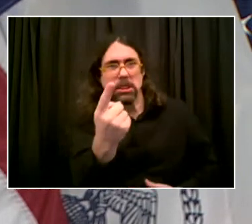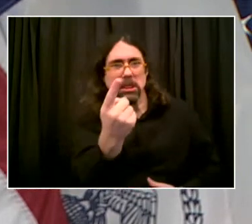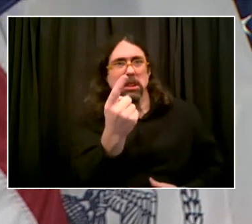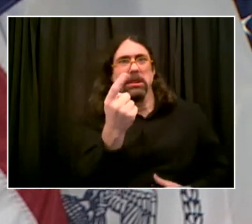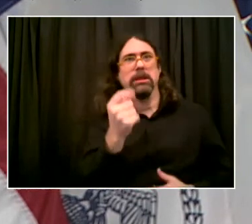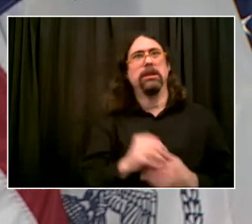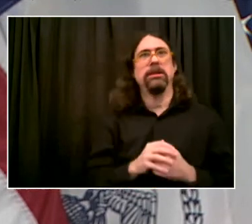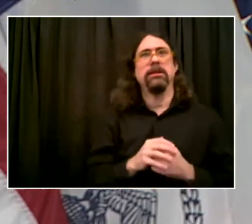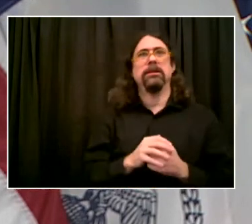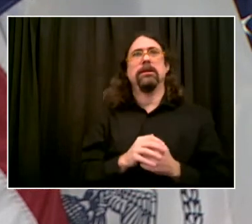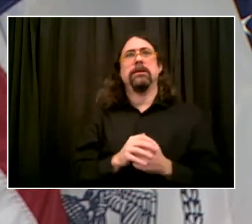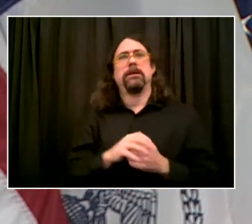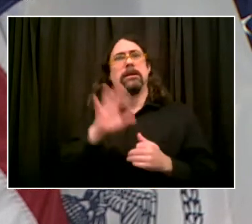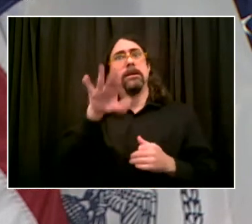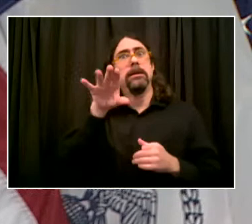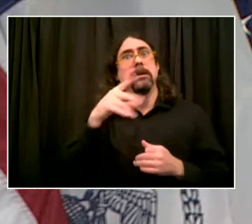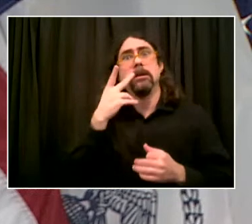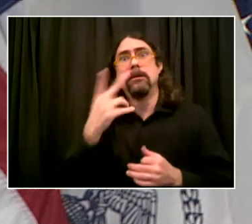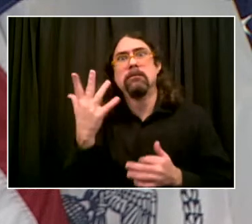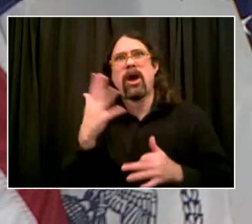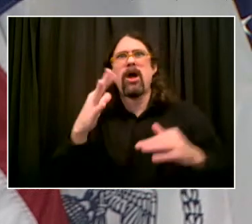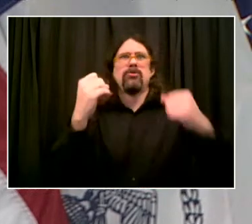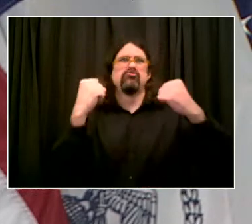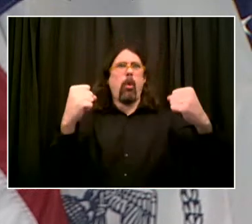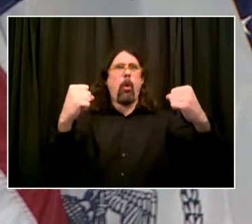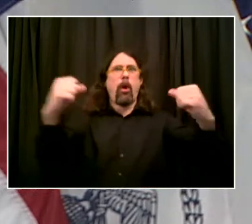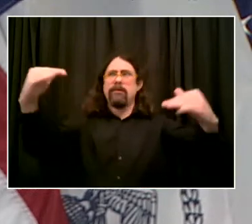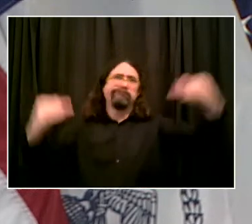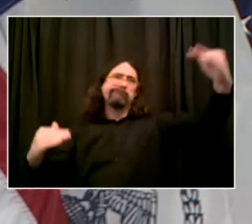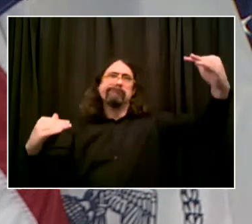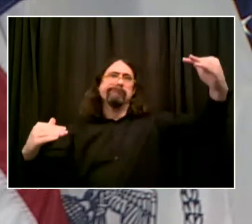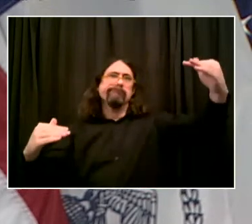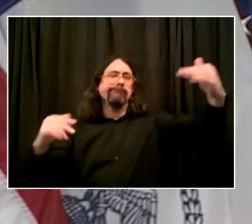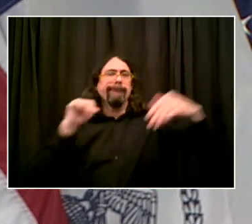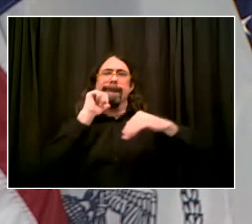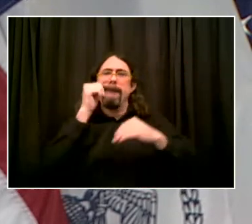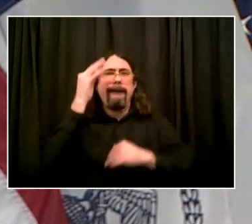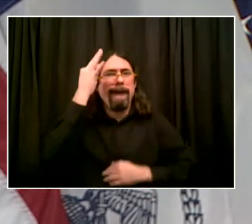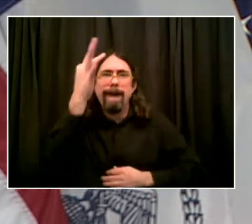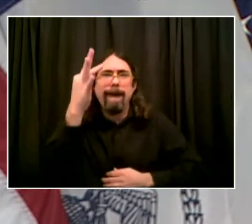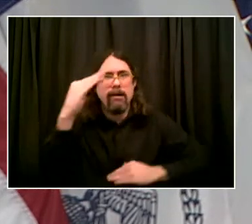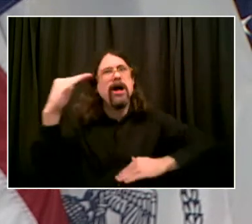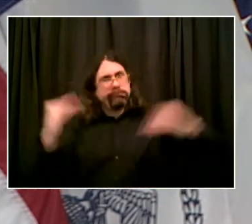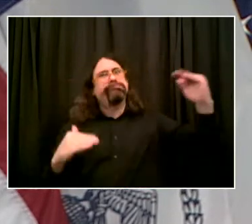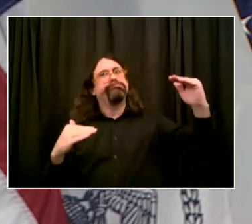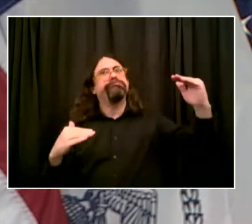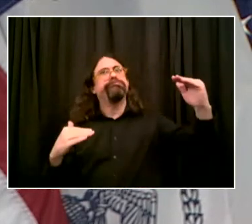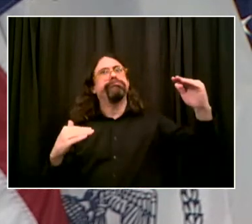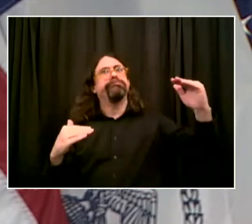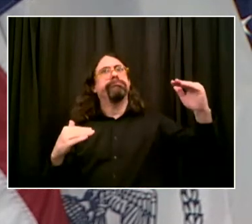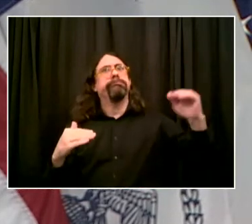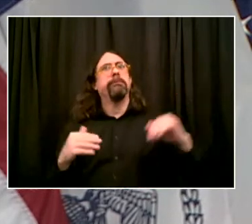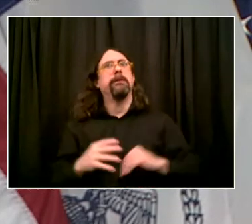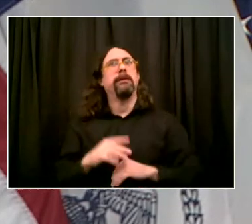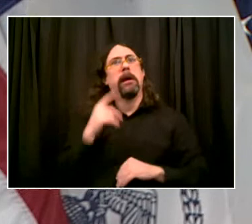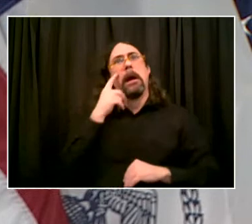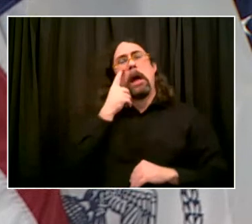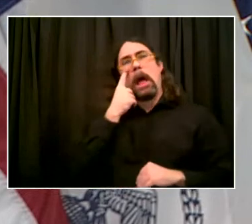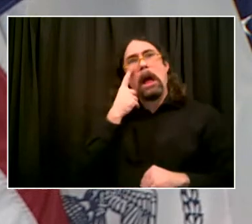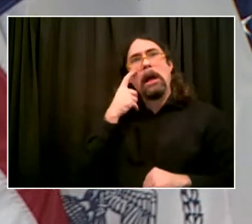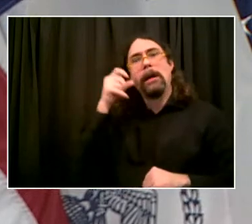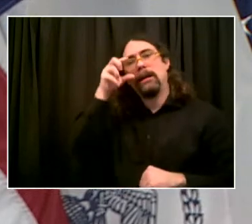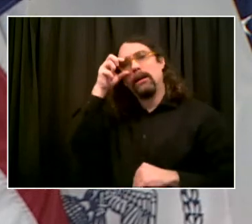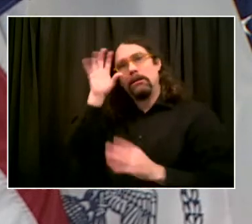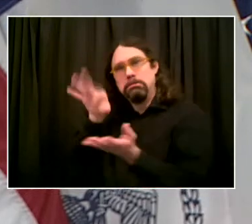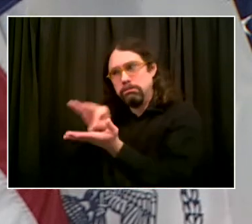vaccine, disproportionately high, disproportionately low numbers of Black and Latino residents getting the vaccine. We broke